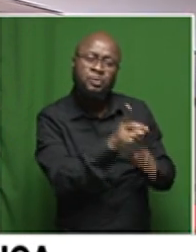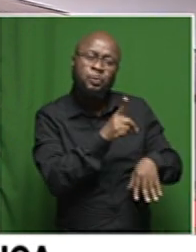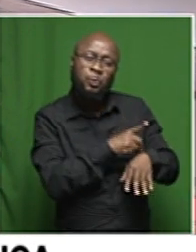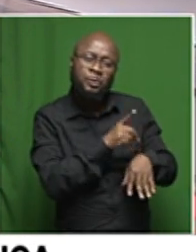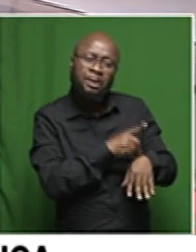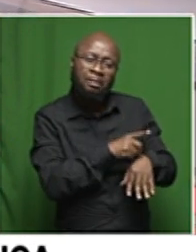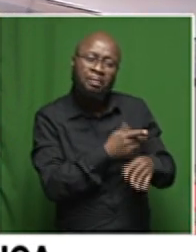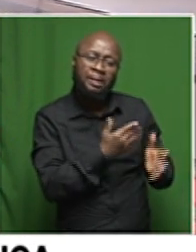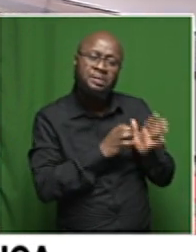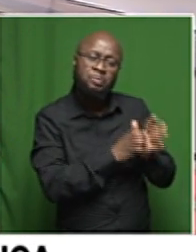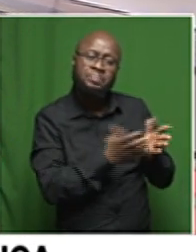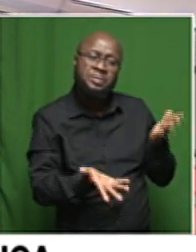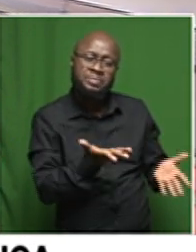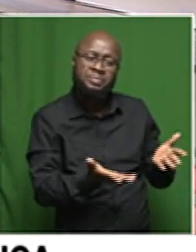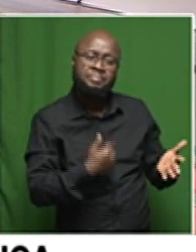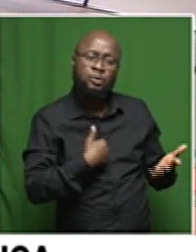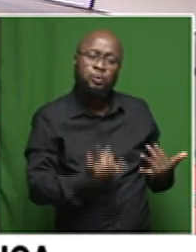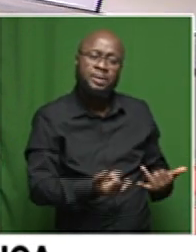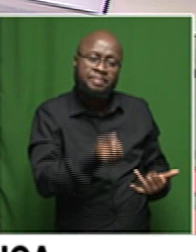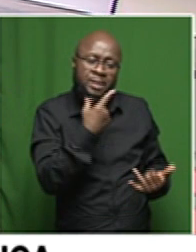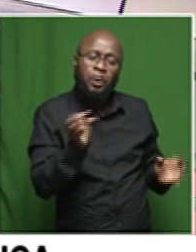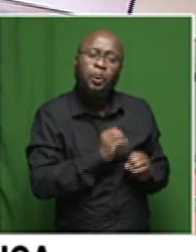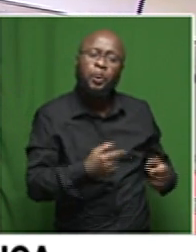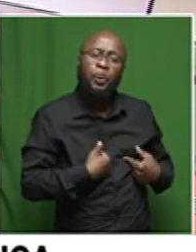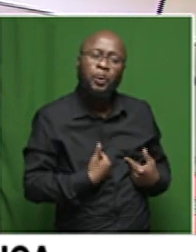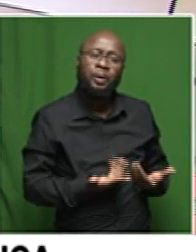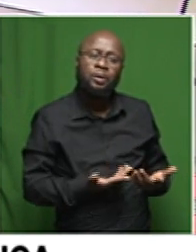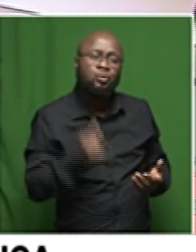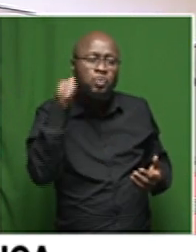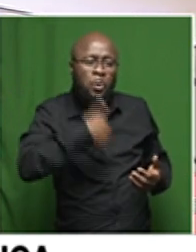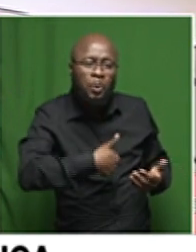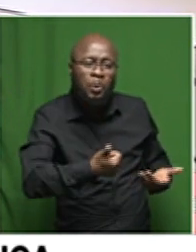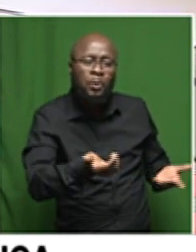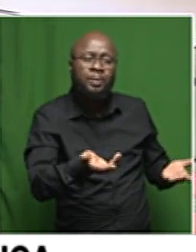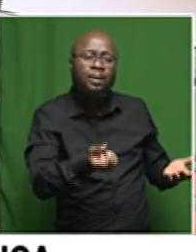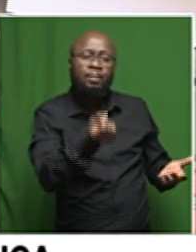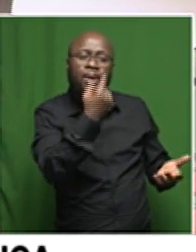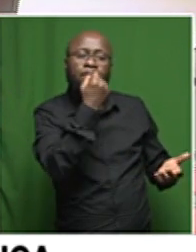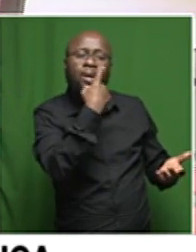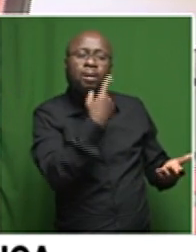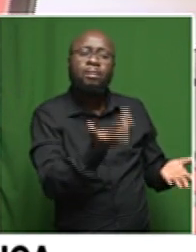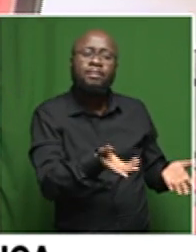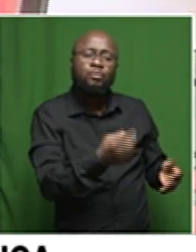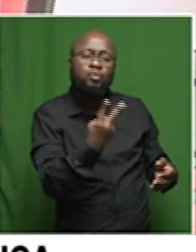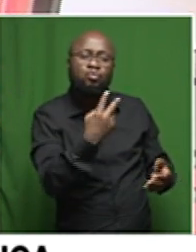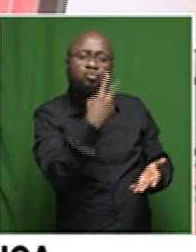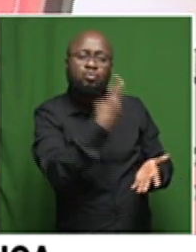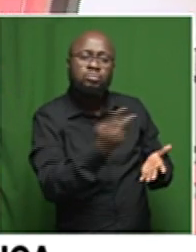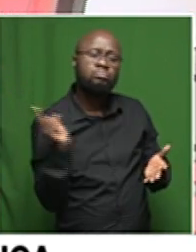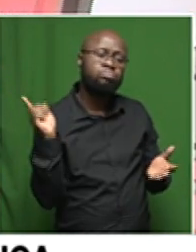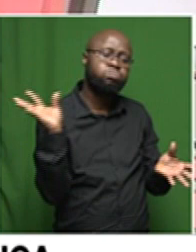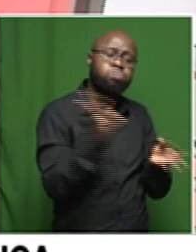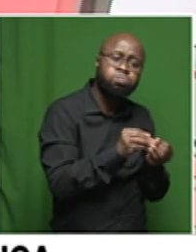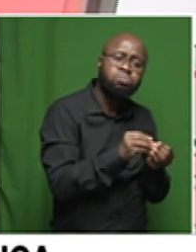mhlambe ngaskip medication namusha, and then mhlambe ngithi ngiyaphuza futhi na izolo. Okay, that's